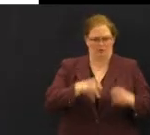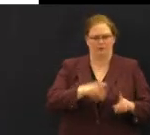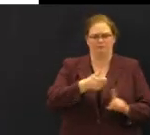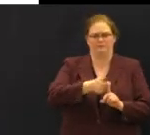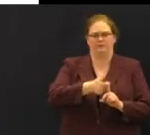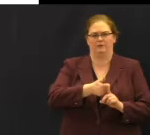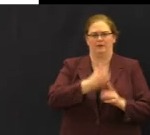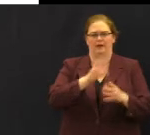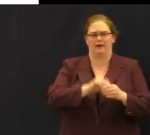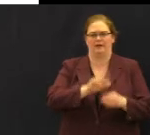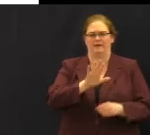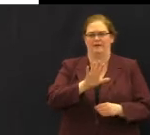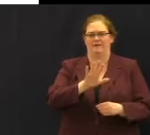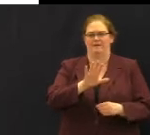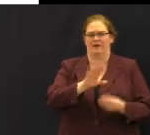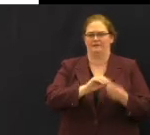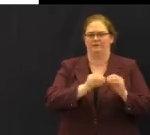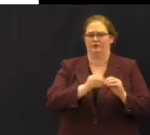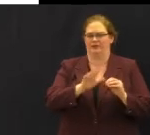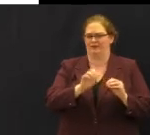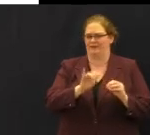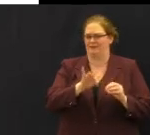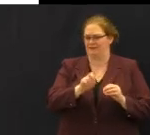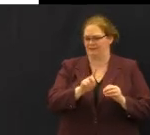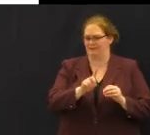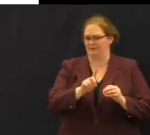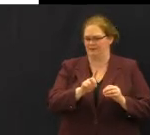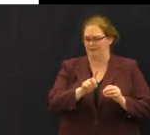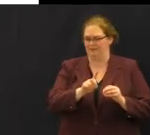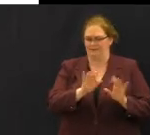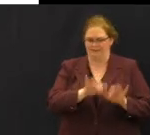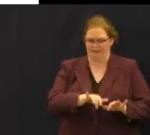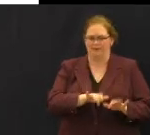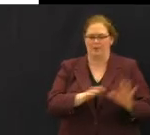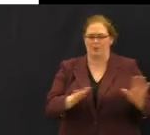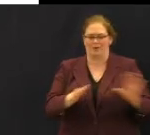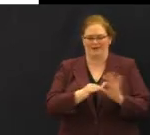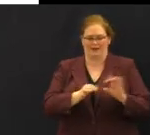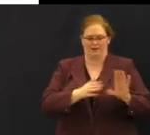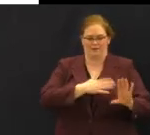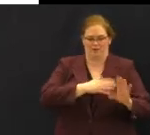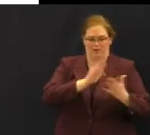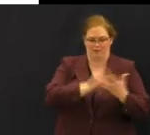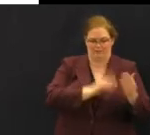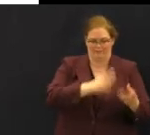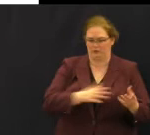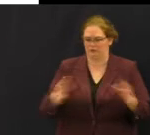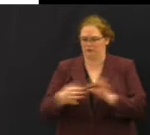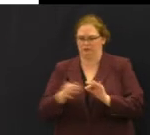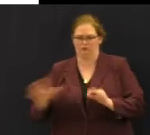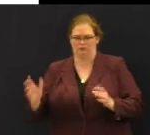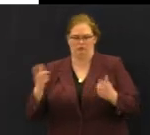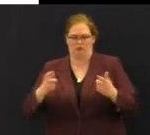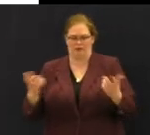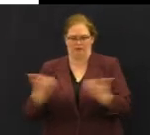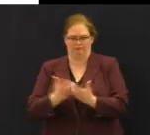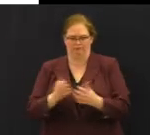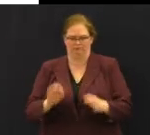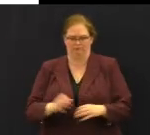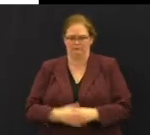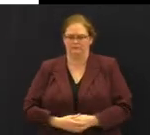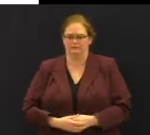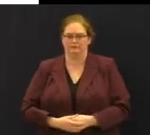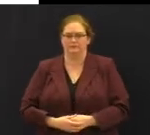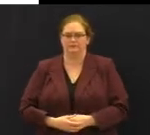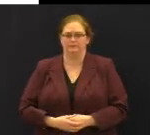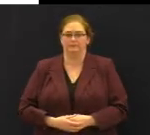enter a 5-digit case ID that will be in the email that they receive. And that will connect the landlord's application to the tenant automatically in our system.